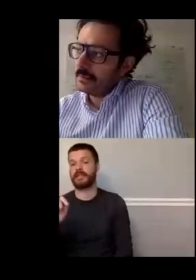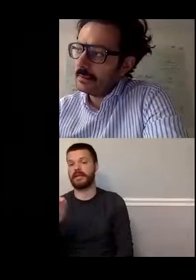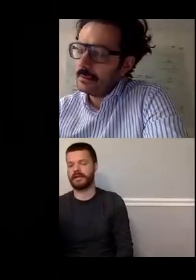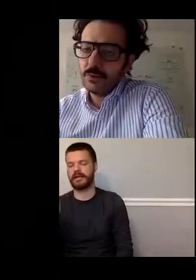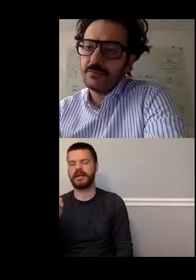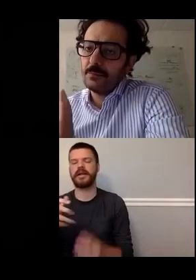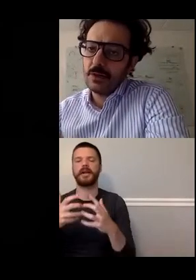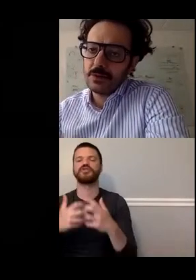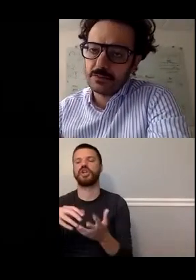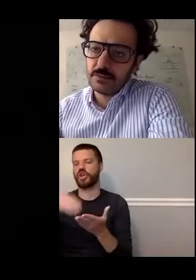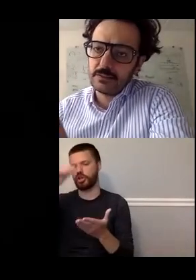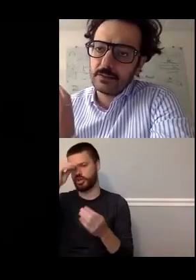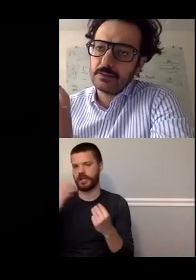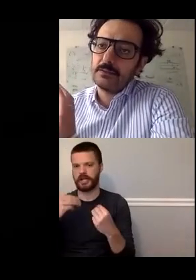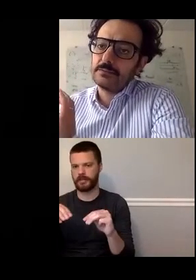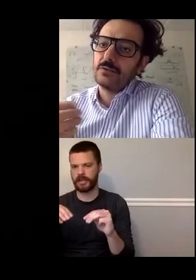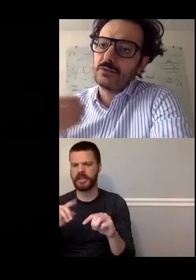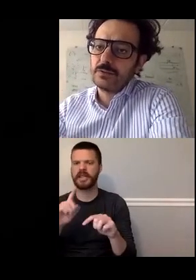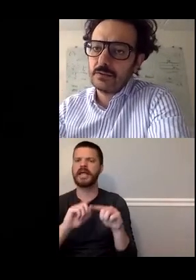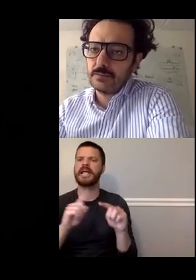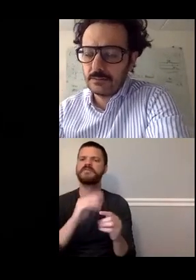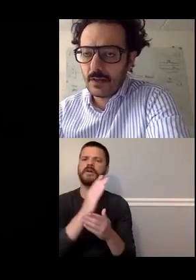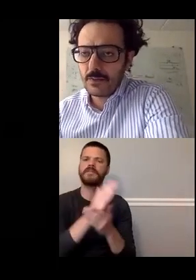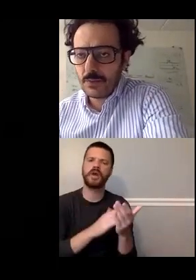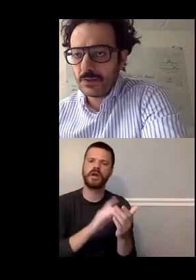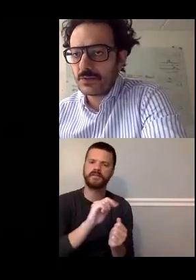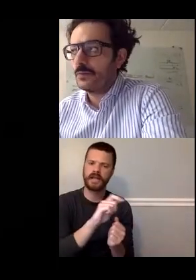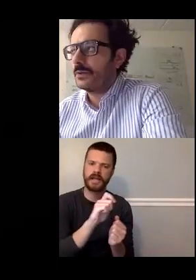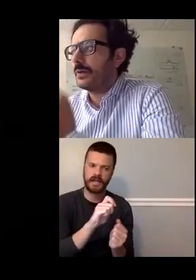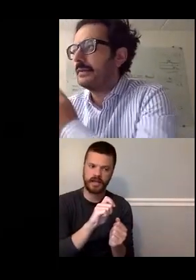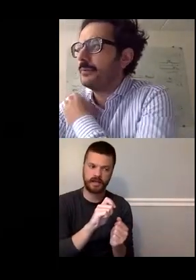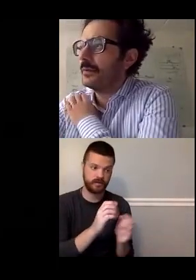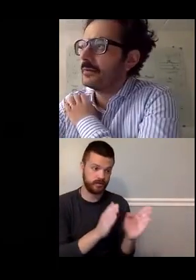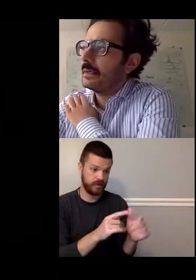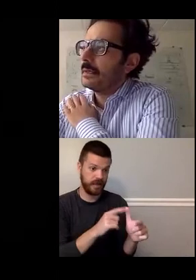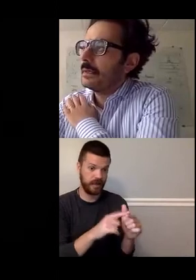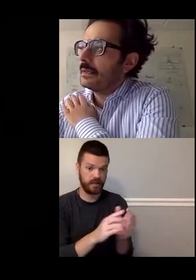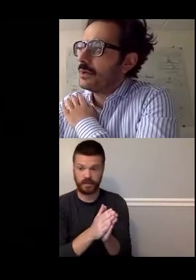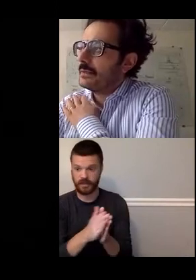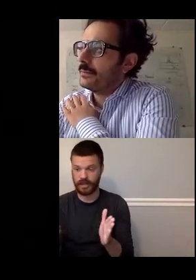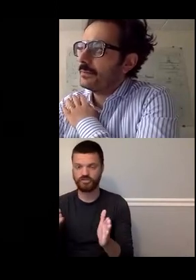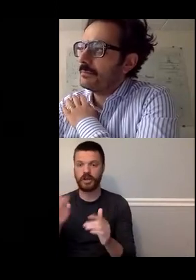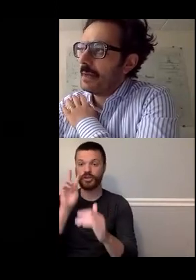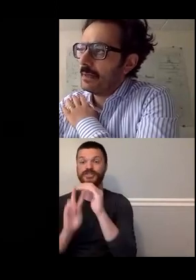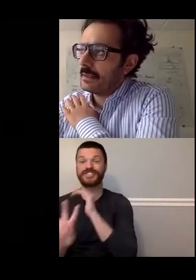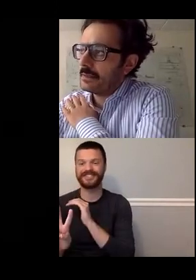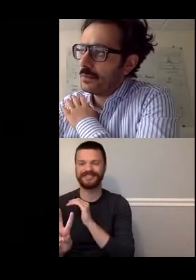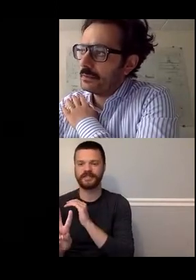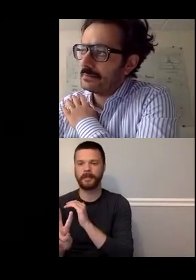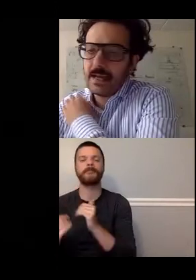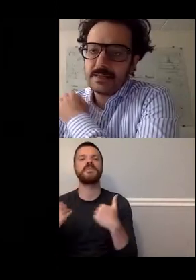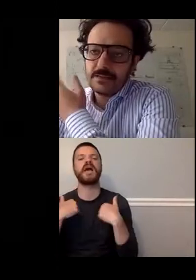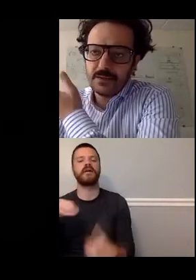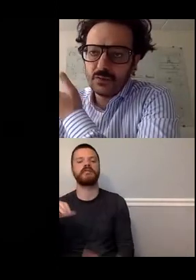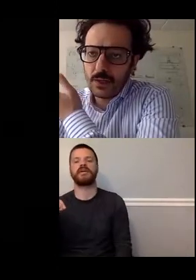and they learn from parts of the data and then try to predict other parts. So what you end up with is you end up with a map like this one